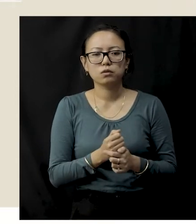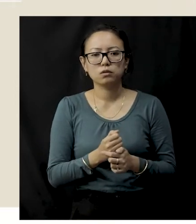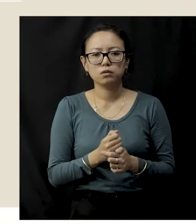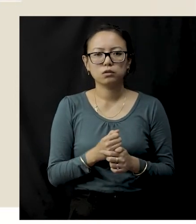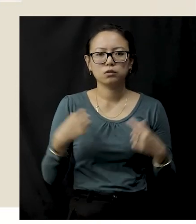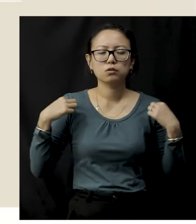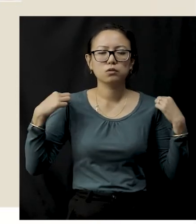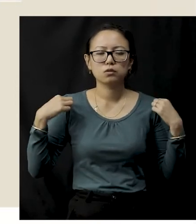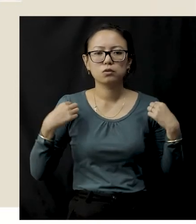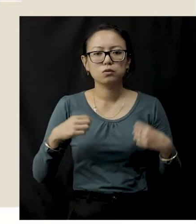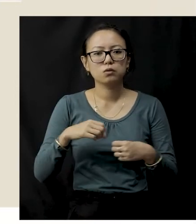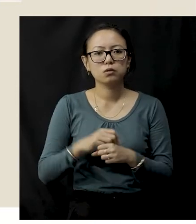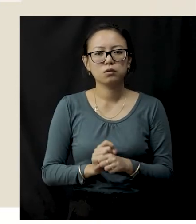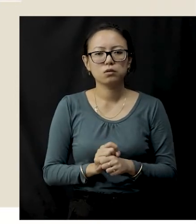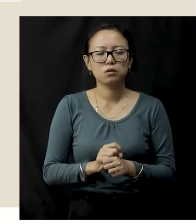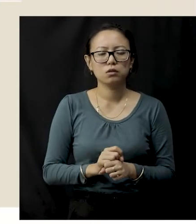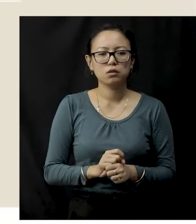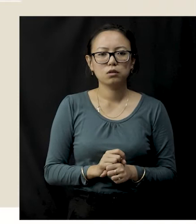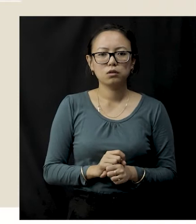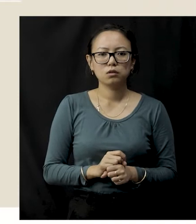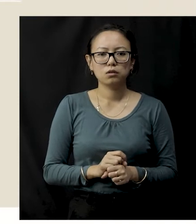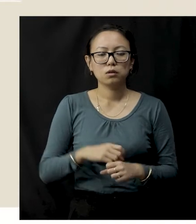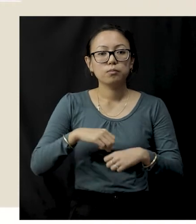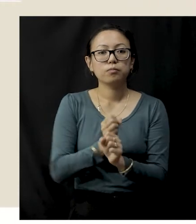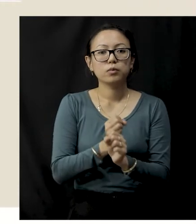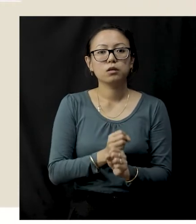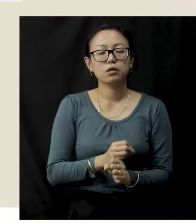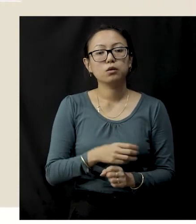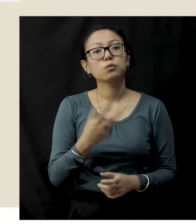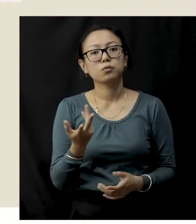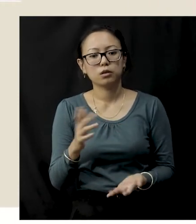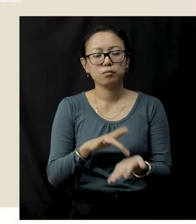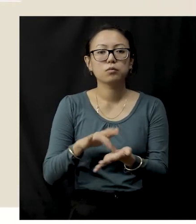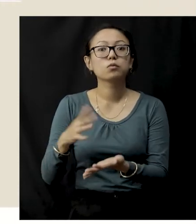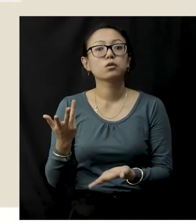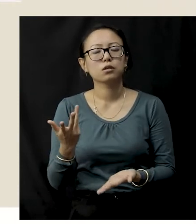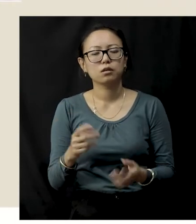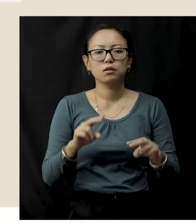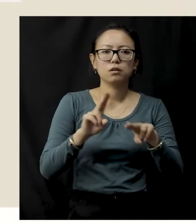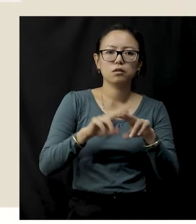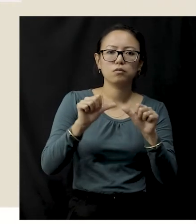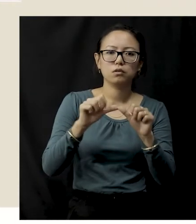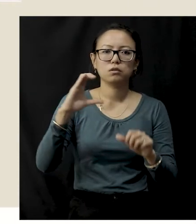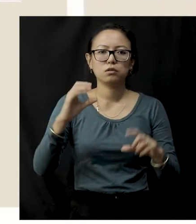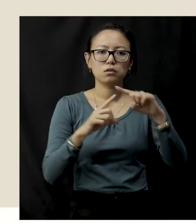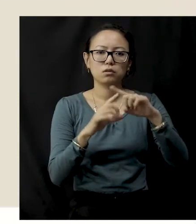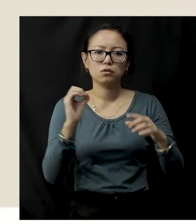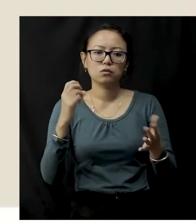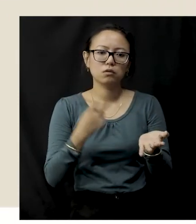are attached and clothes or things or any items that we are using now, they are made,